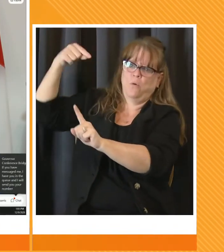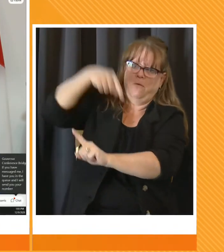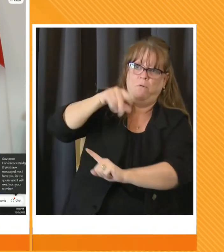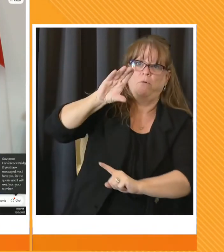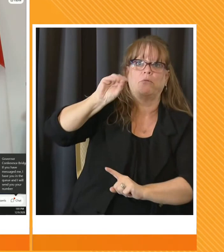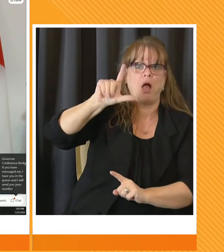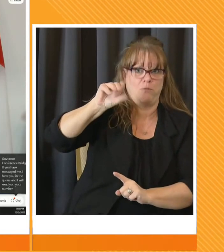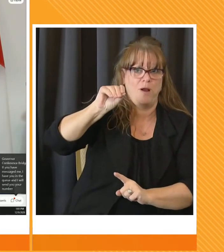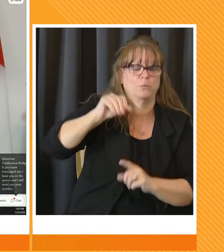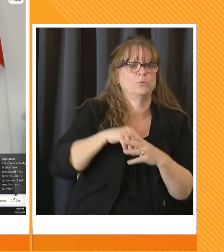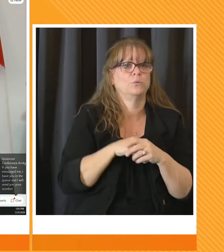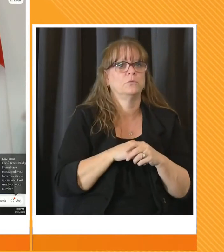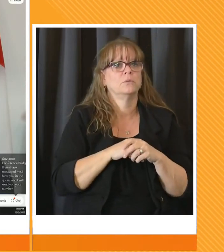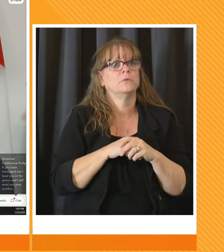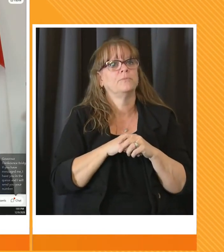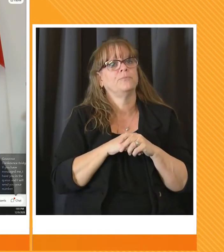in,